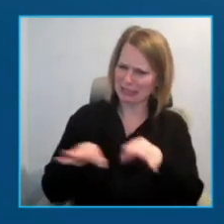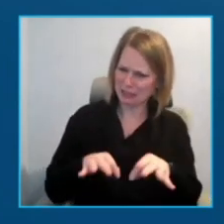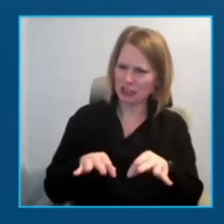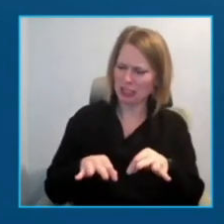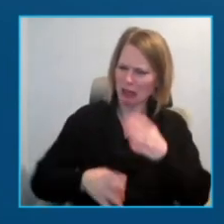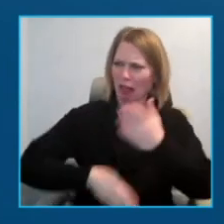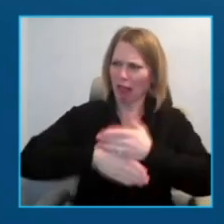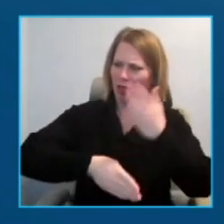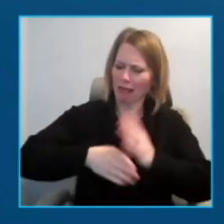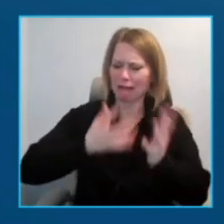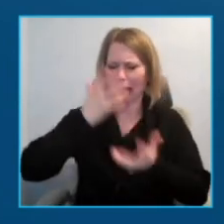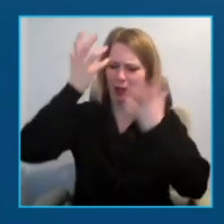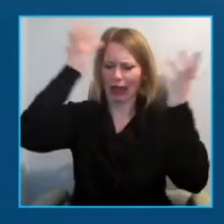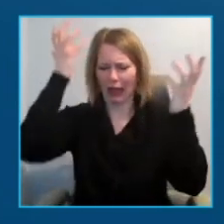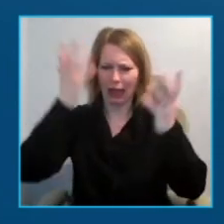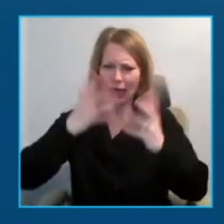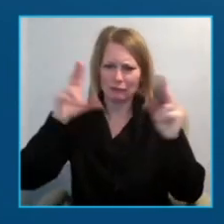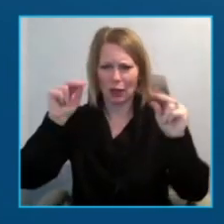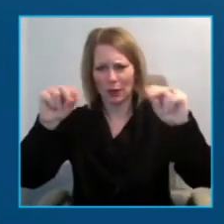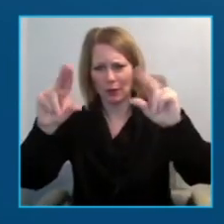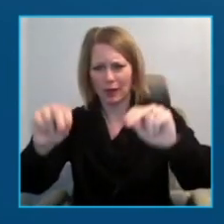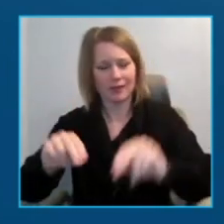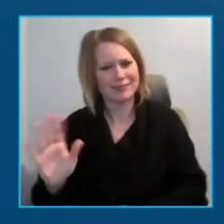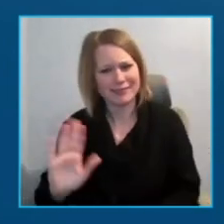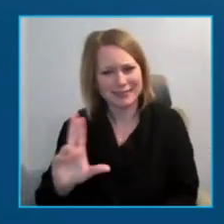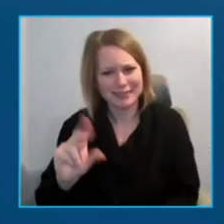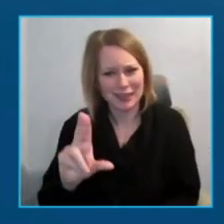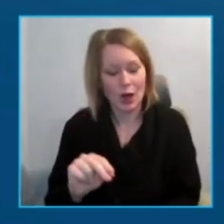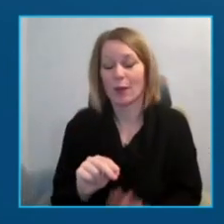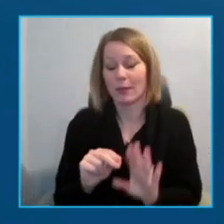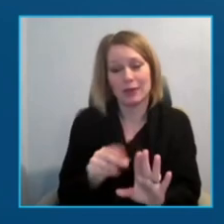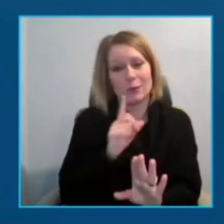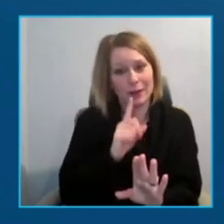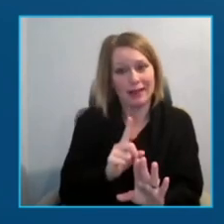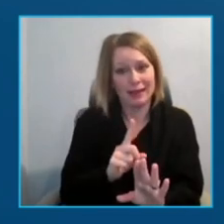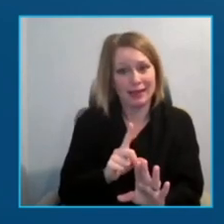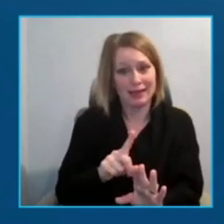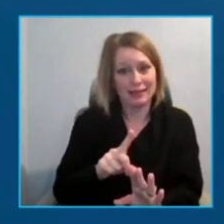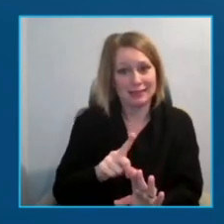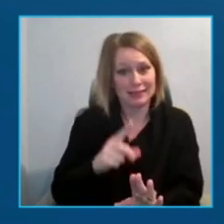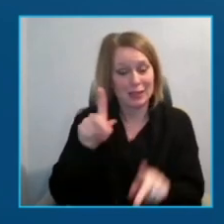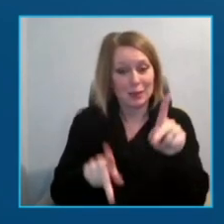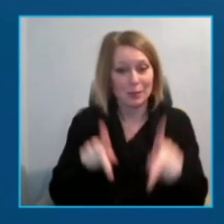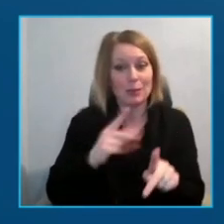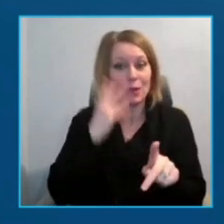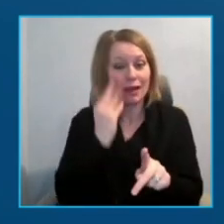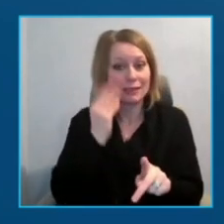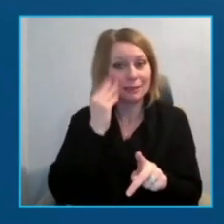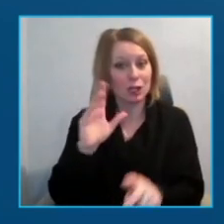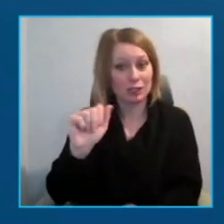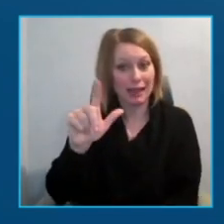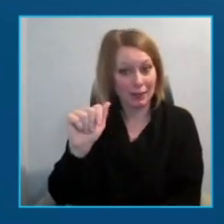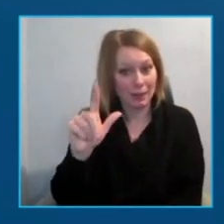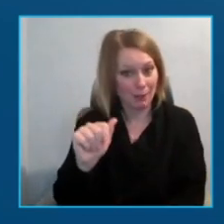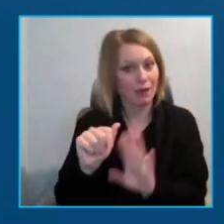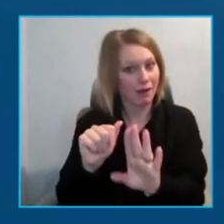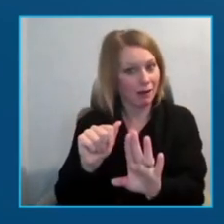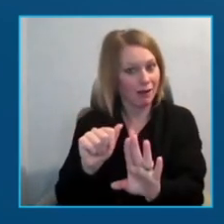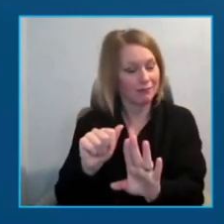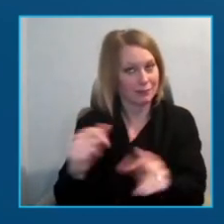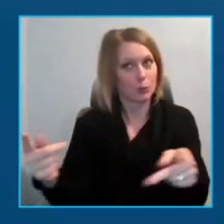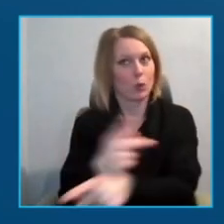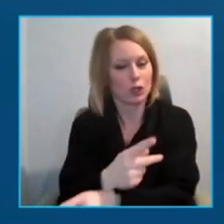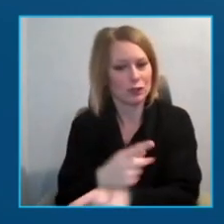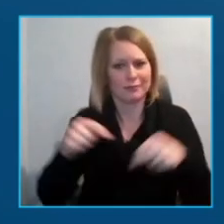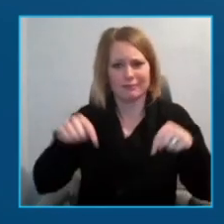and screaming. And for those of you that went through Alabama with us, you know that is. But I will say that from